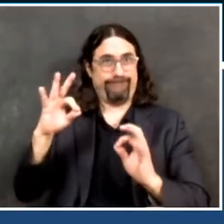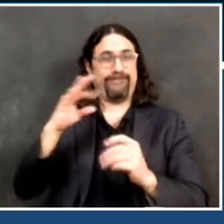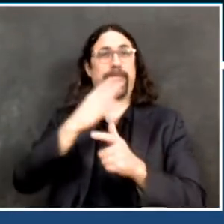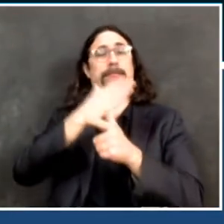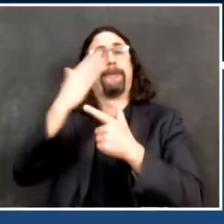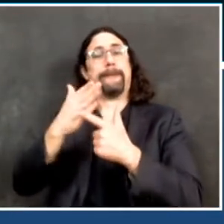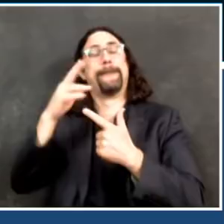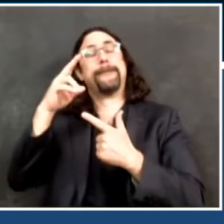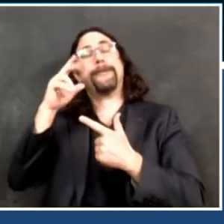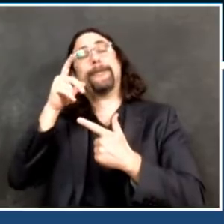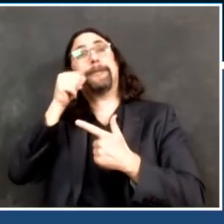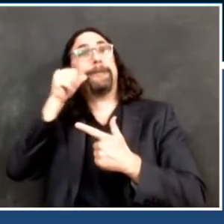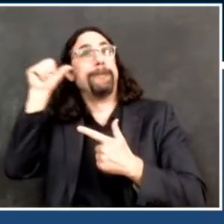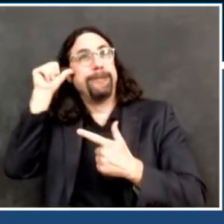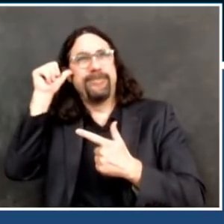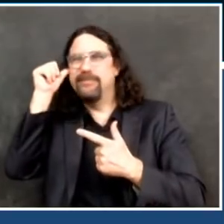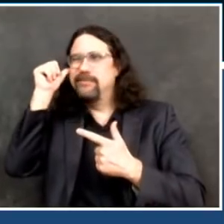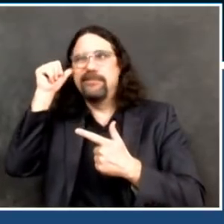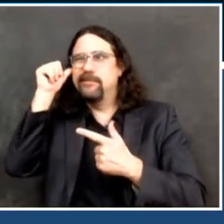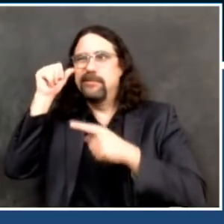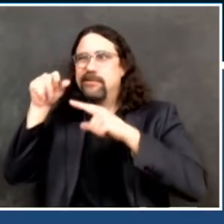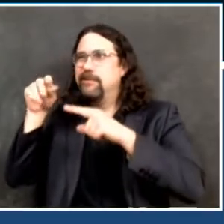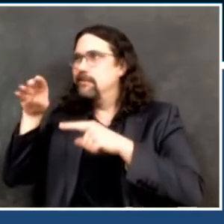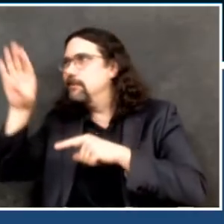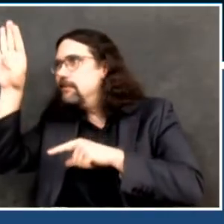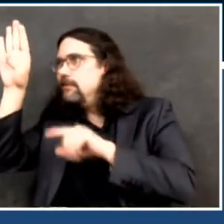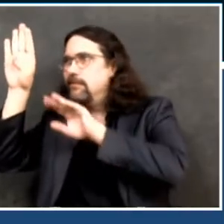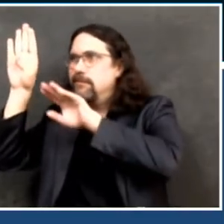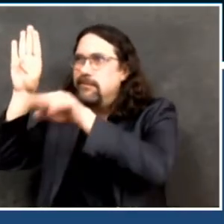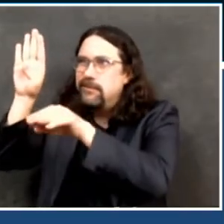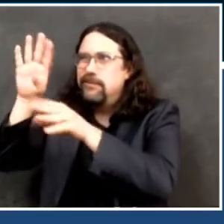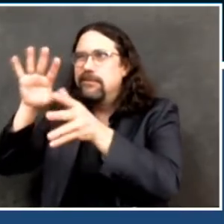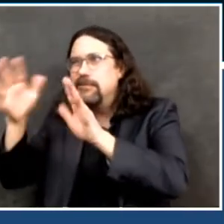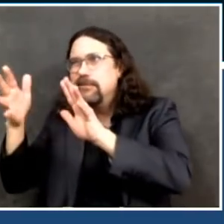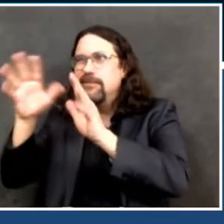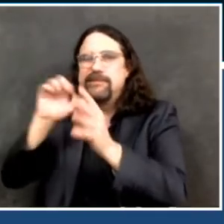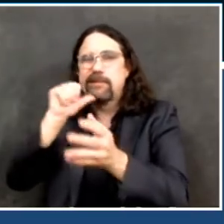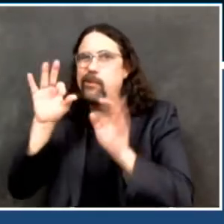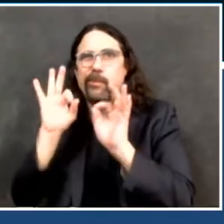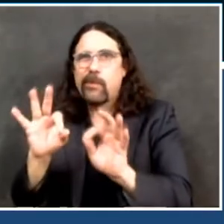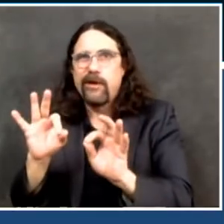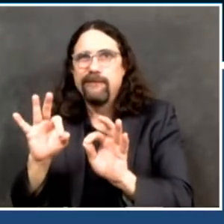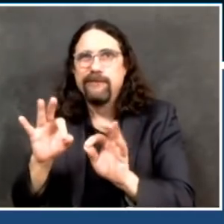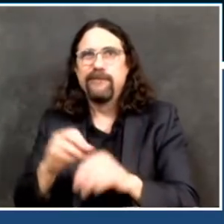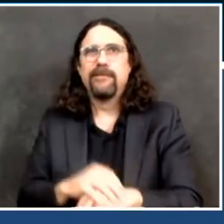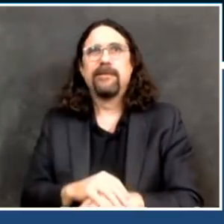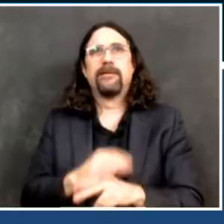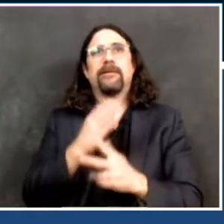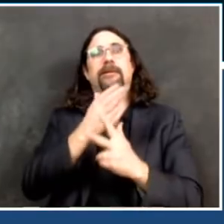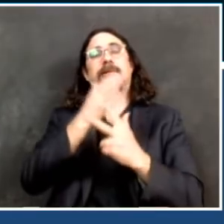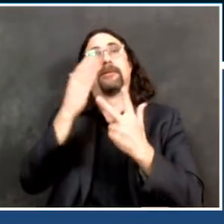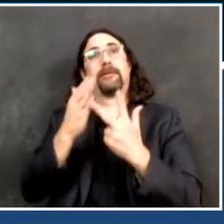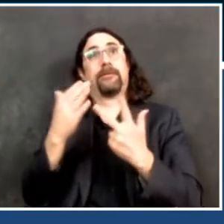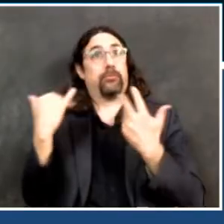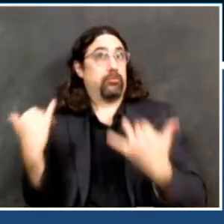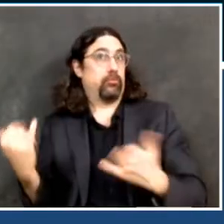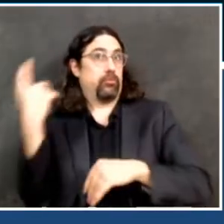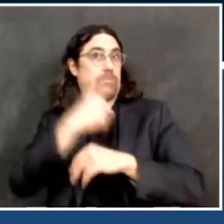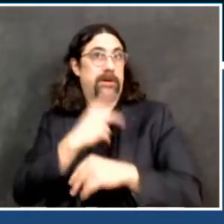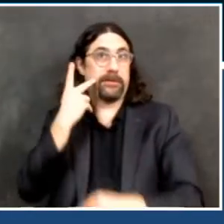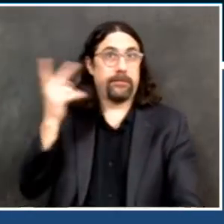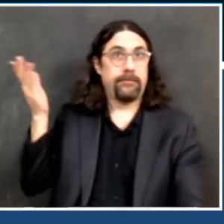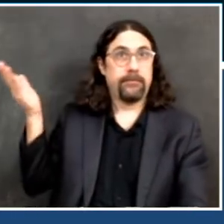so we can get to the next phase. Here's what we have today. First indicator, daily number of people admitted to hospitals